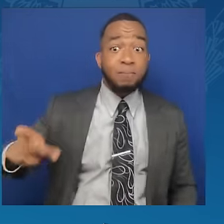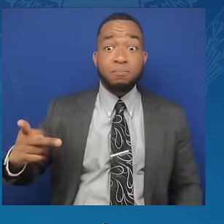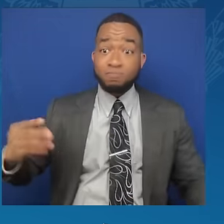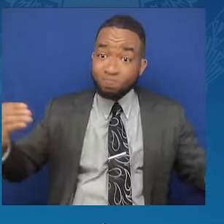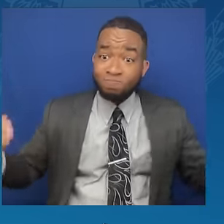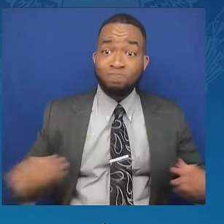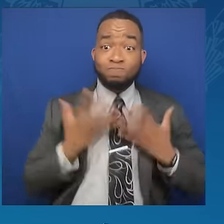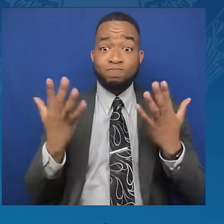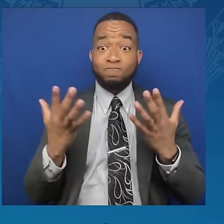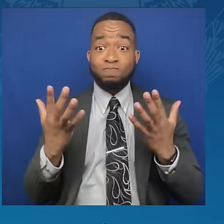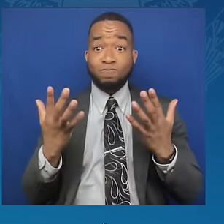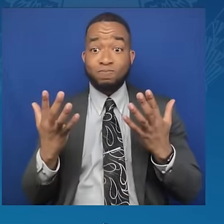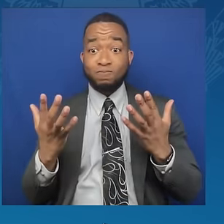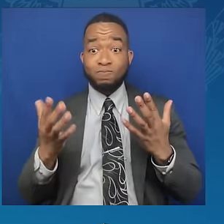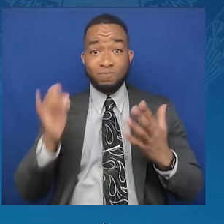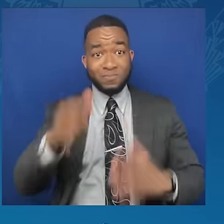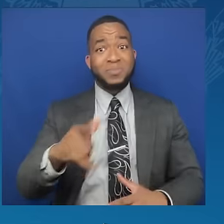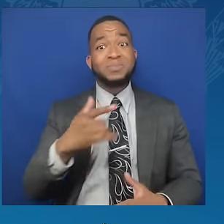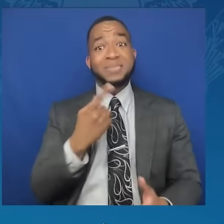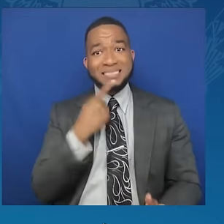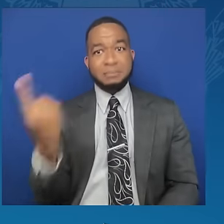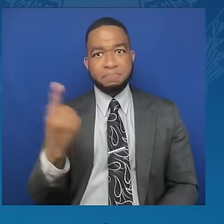more.